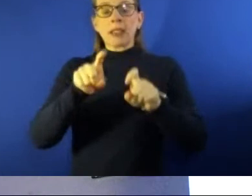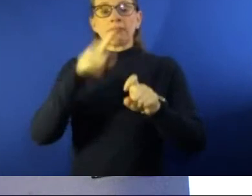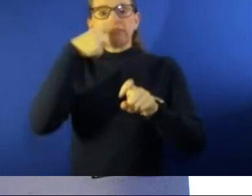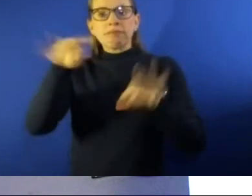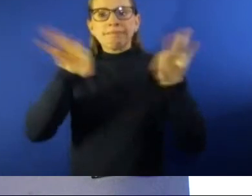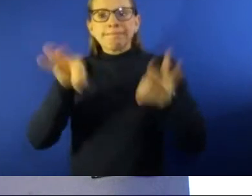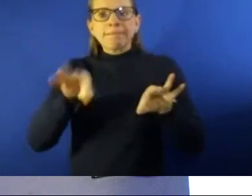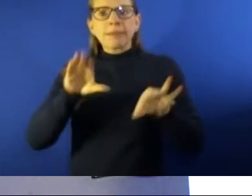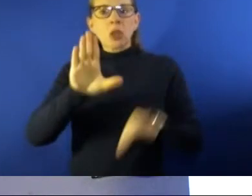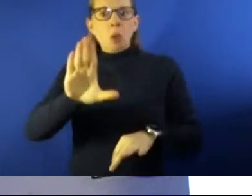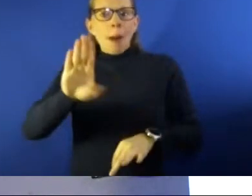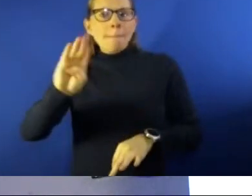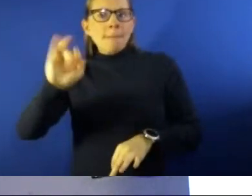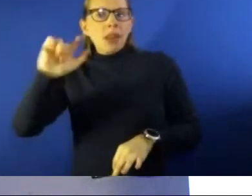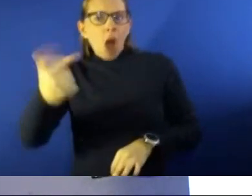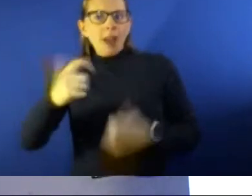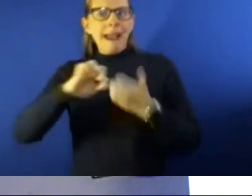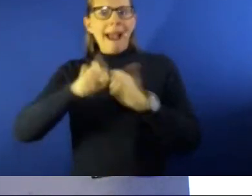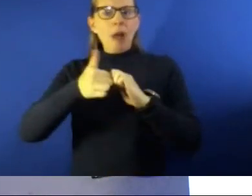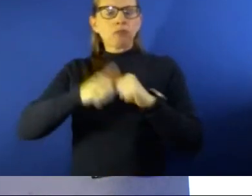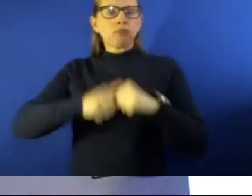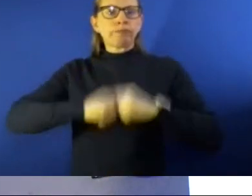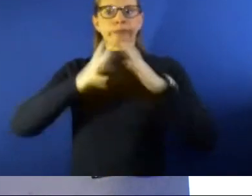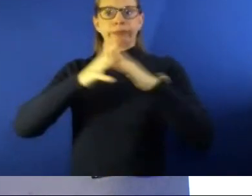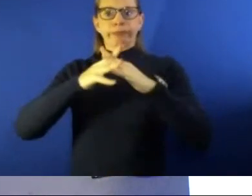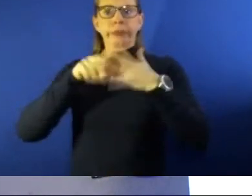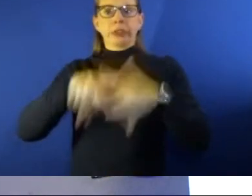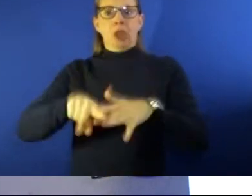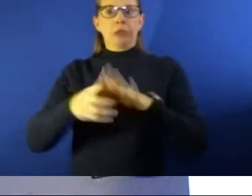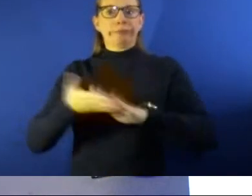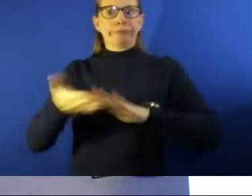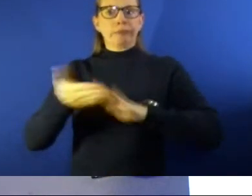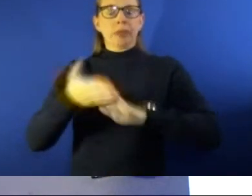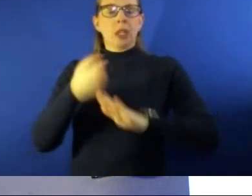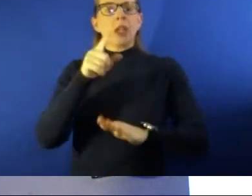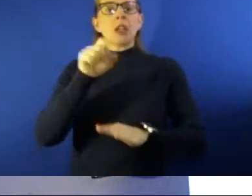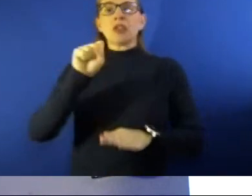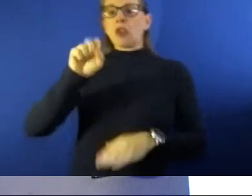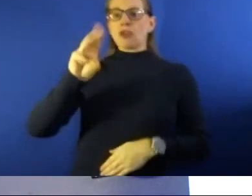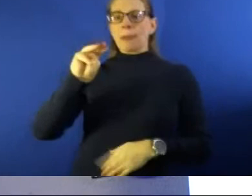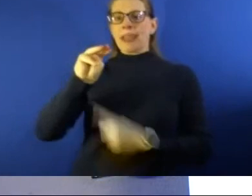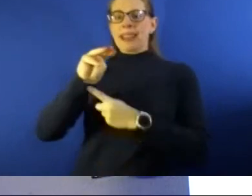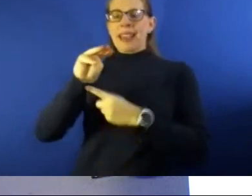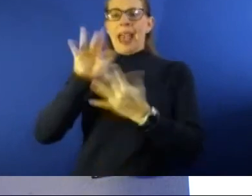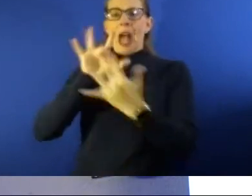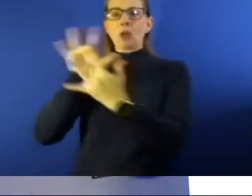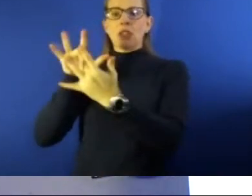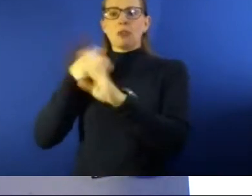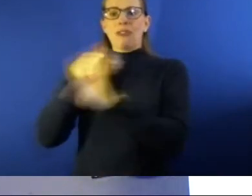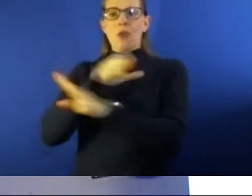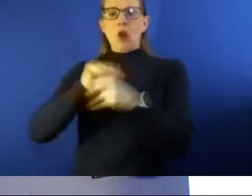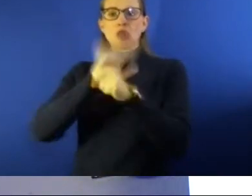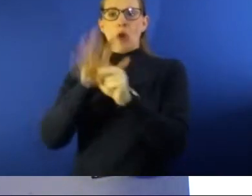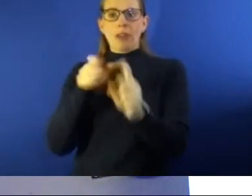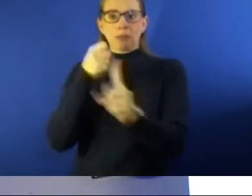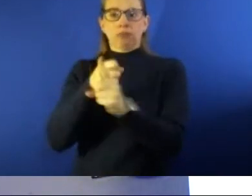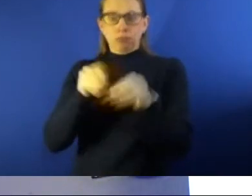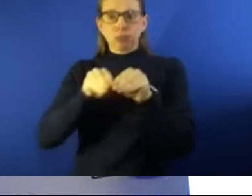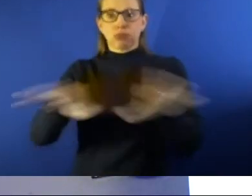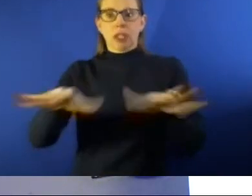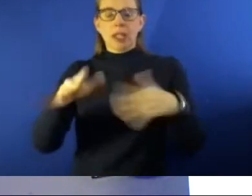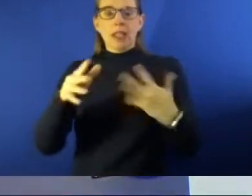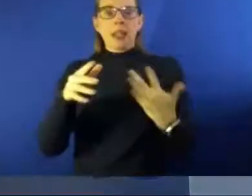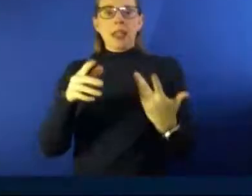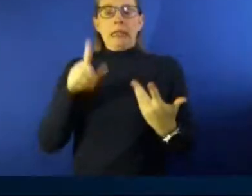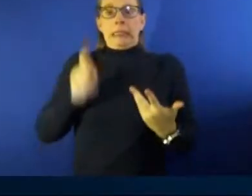and how that started. You had been doing some other social media outreach before COVID hit, and then you must have seen a need, and now you got up to 30,000